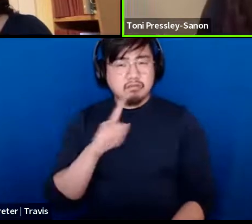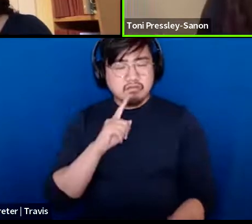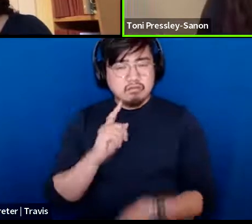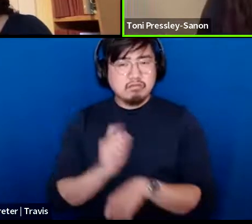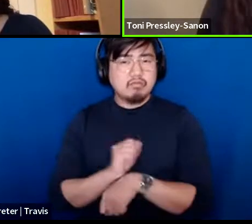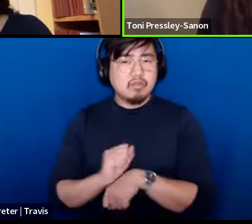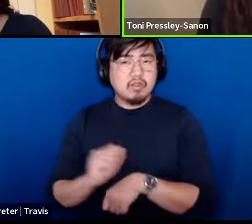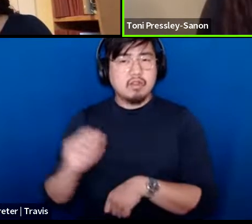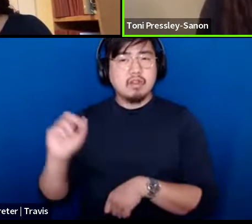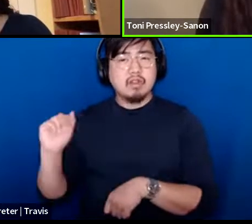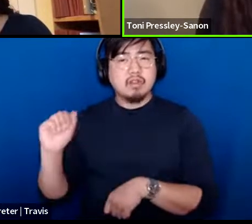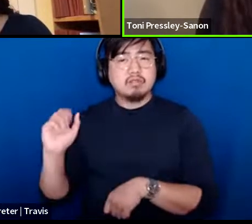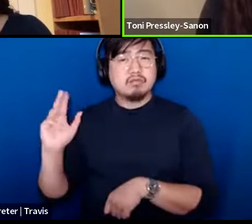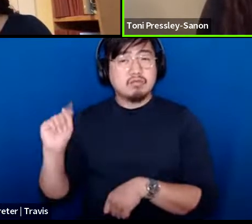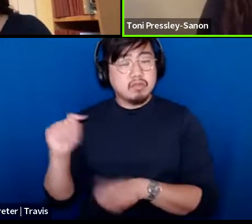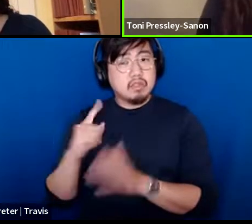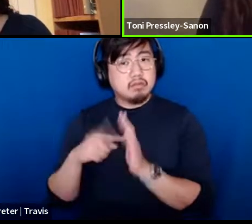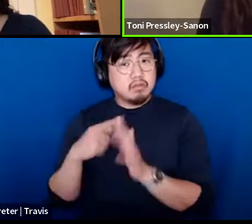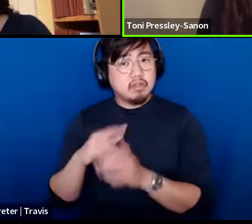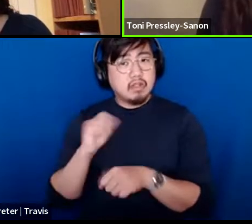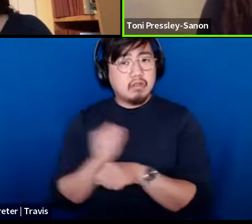yeah, exactly.